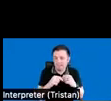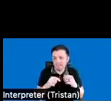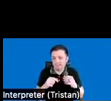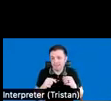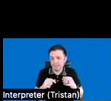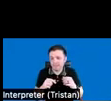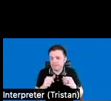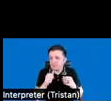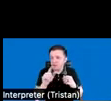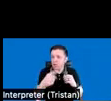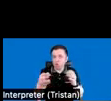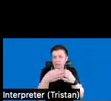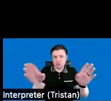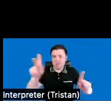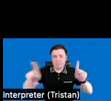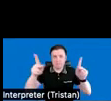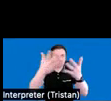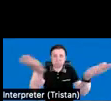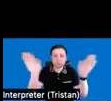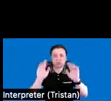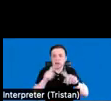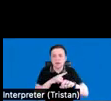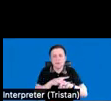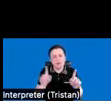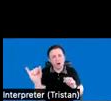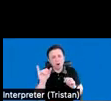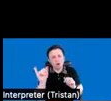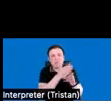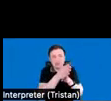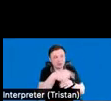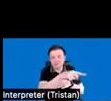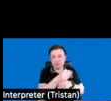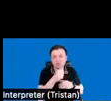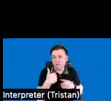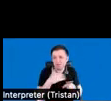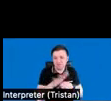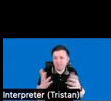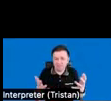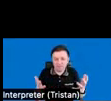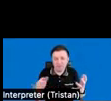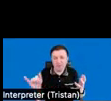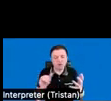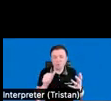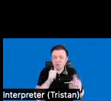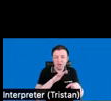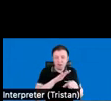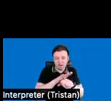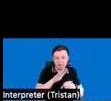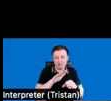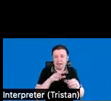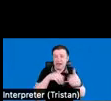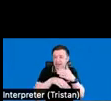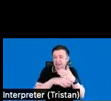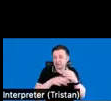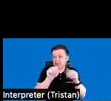not only a general public and society and unfamiliar people, but also professionals. And there is also lack of access to AAC systems and